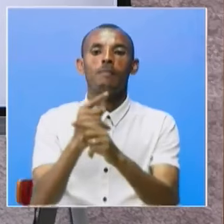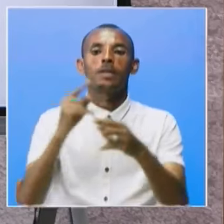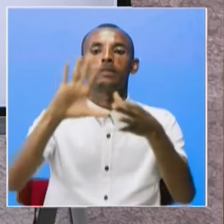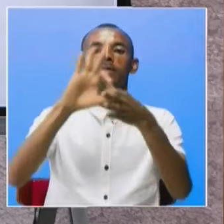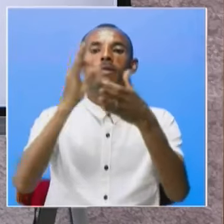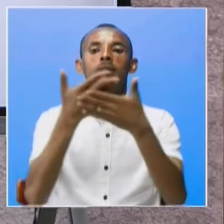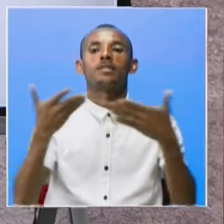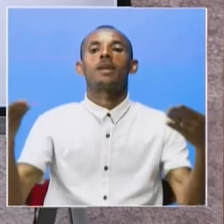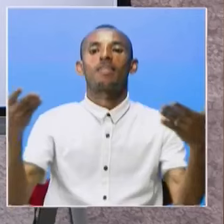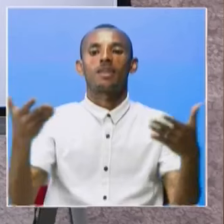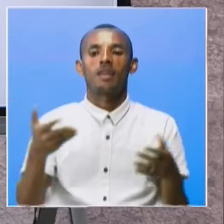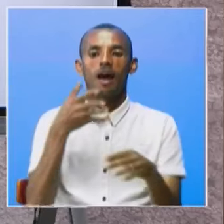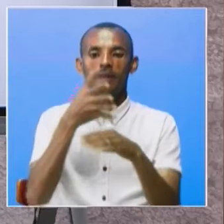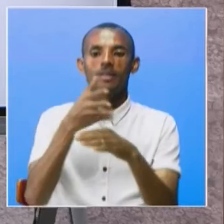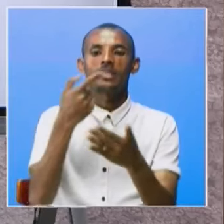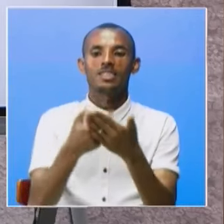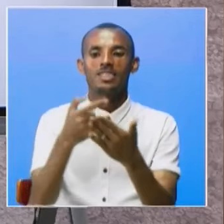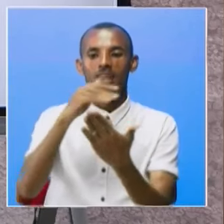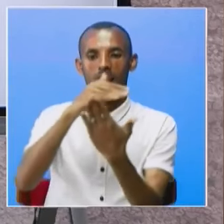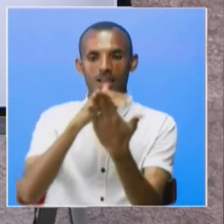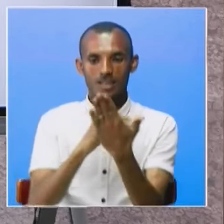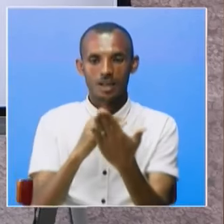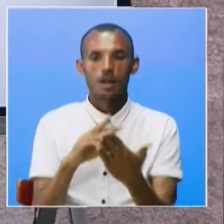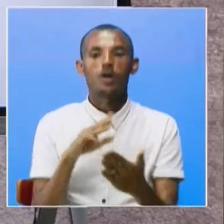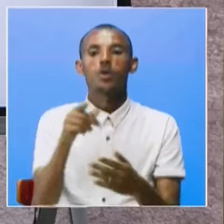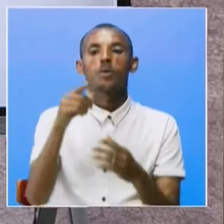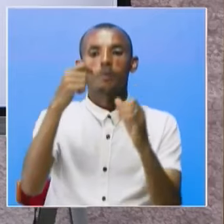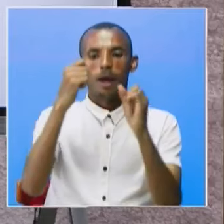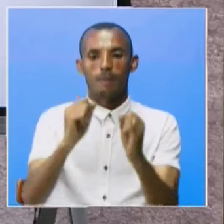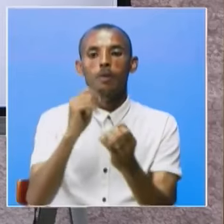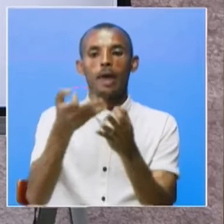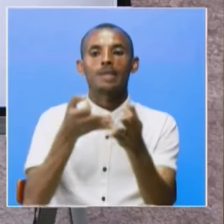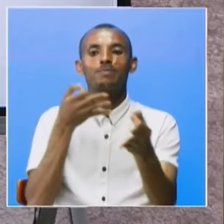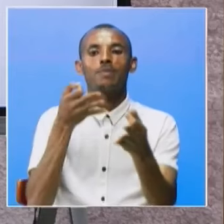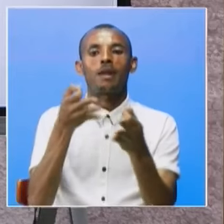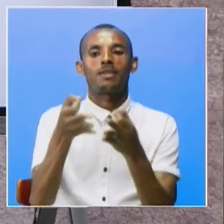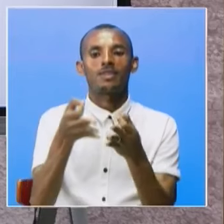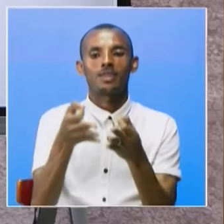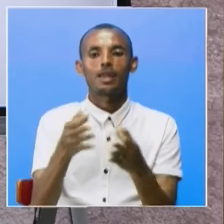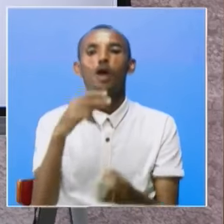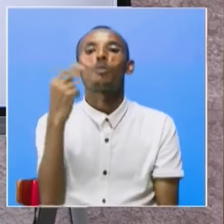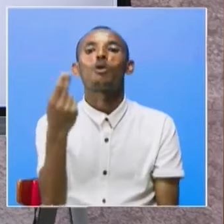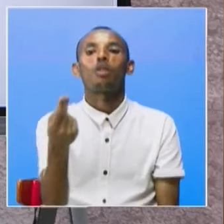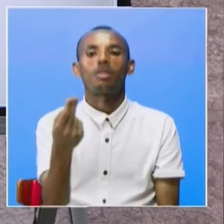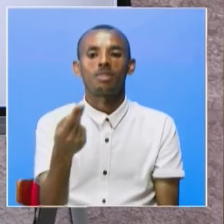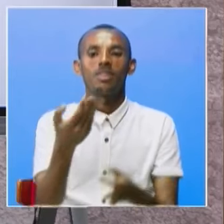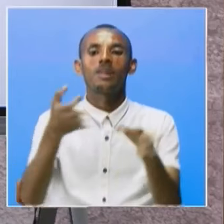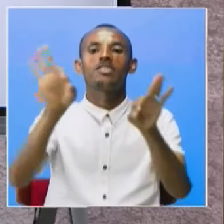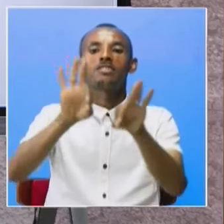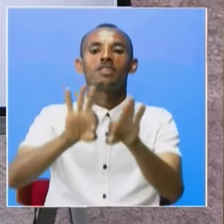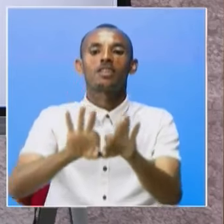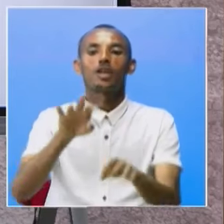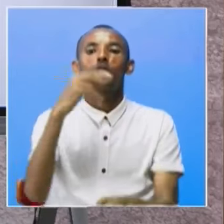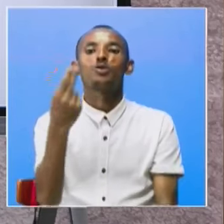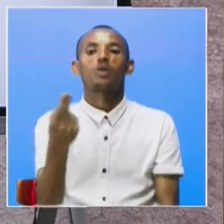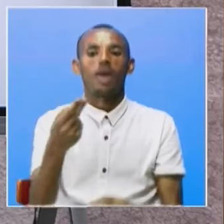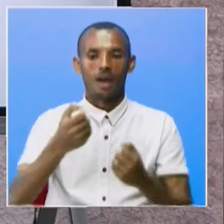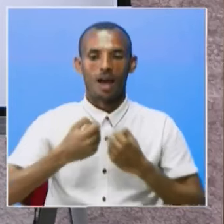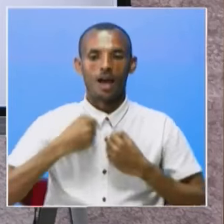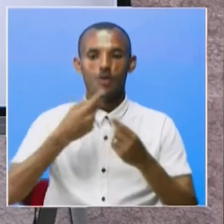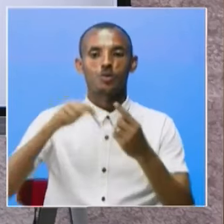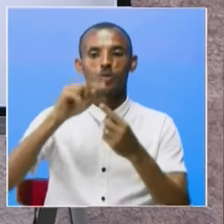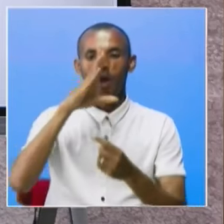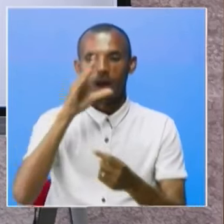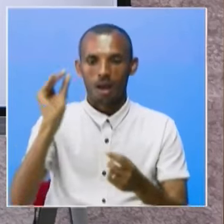sentence. After this lesson, you will be able to express important necessity using has to